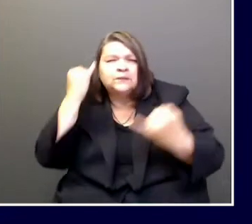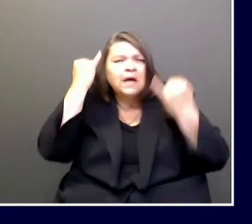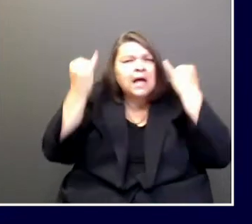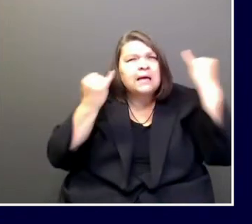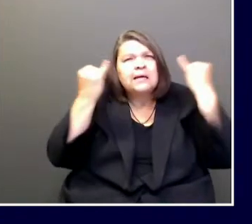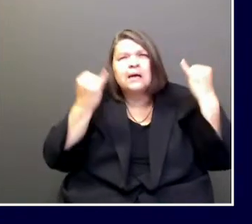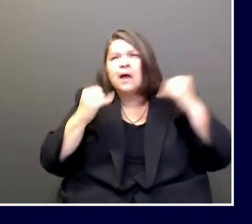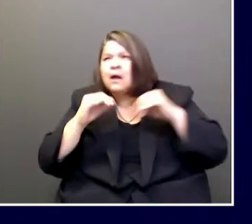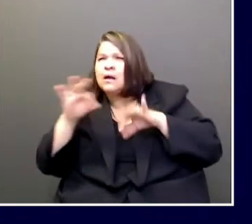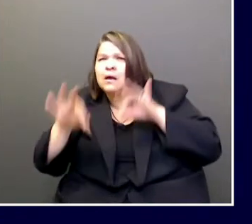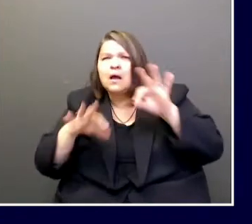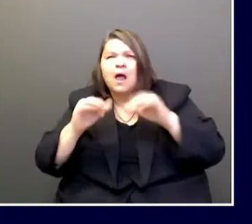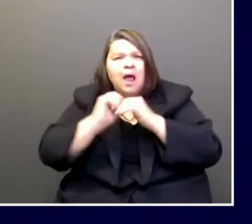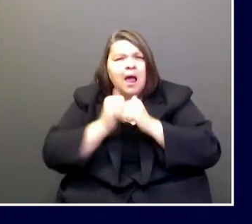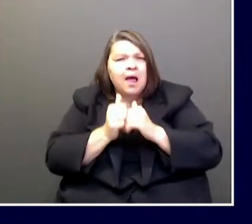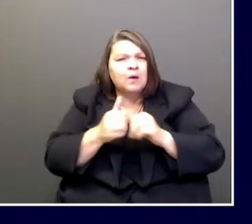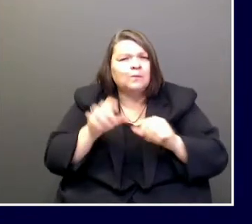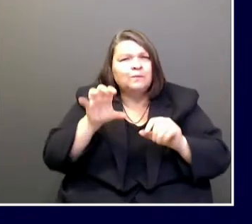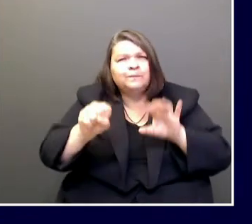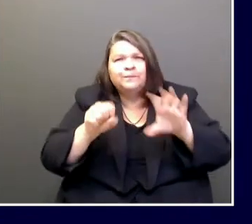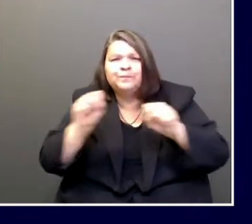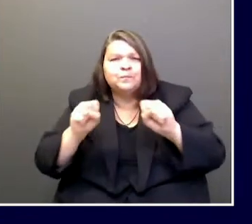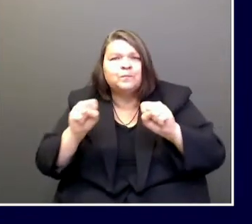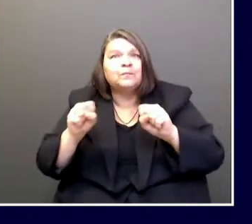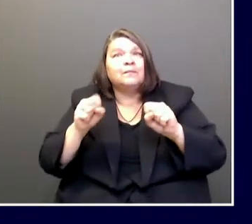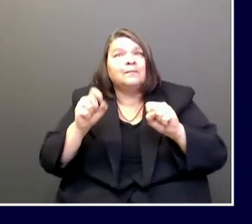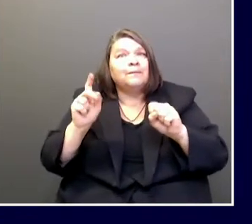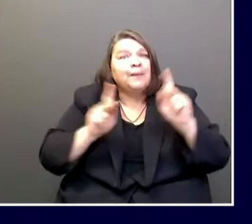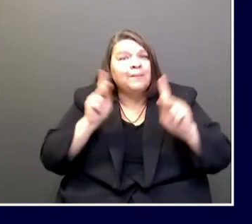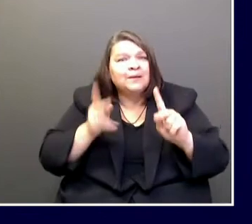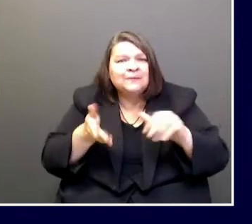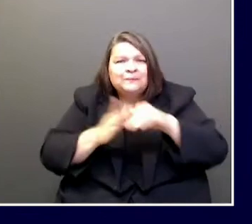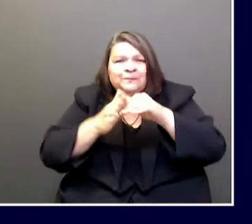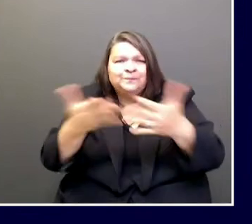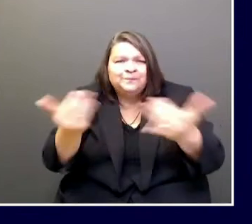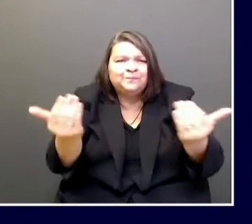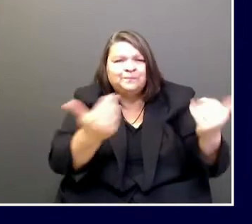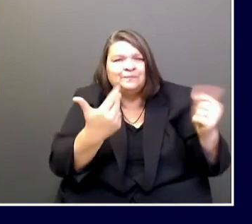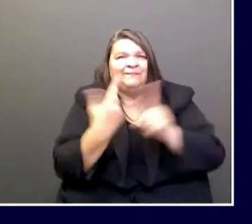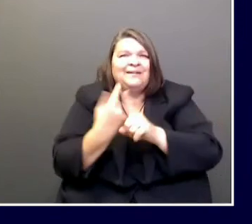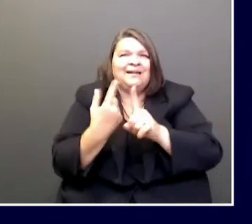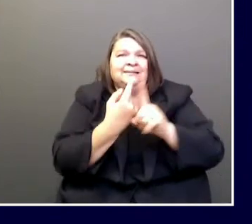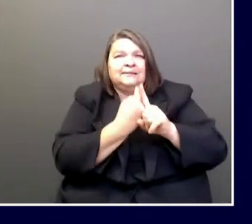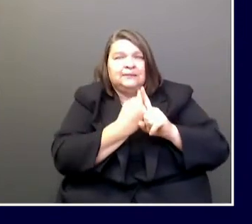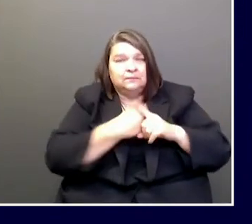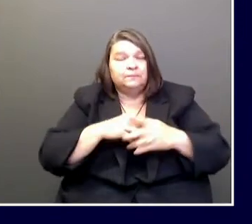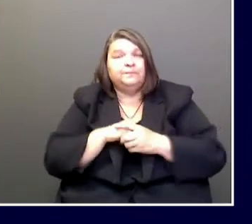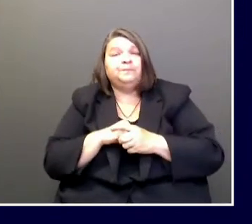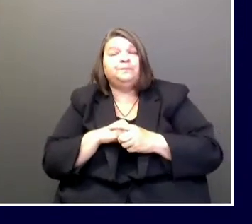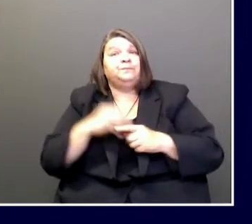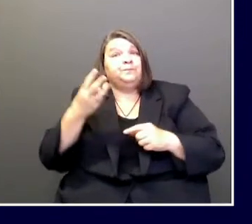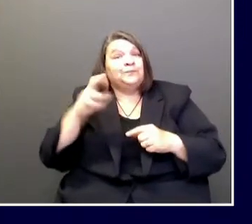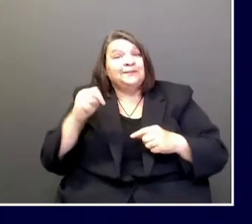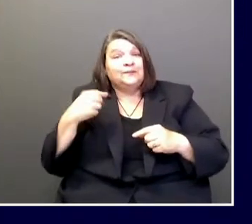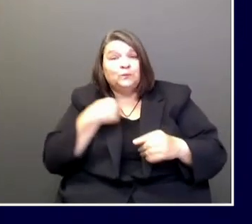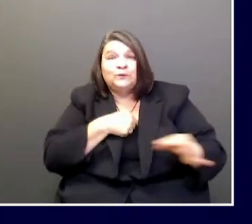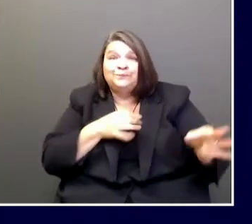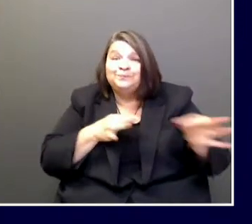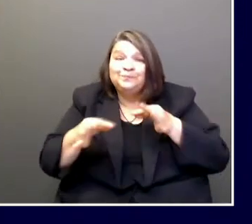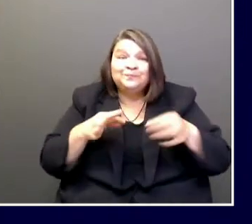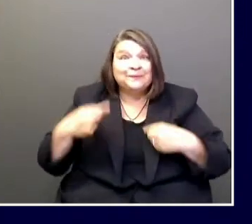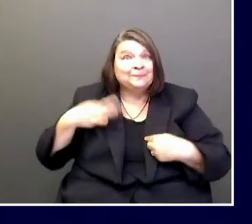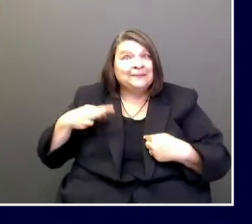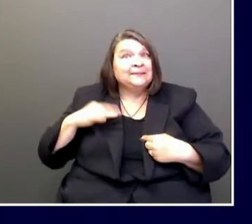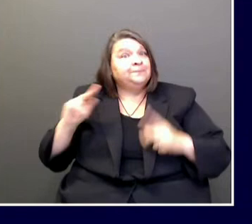But we remain confident that Maine people do the right thing when given information and given options and given the access